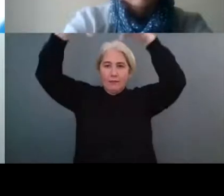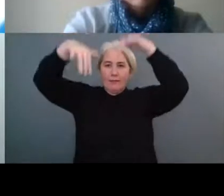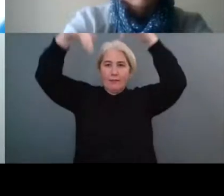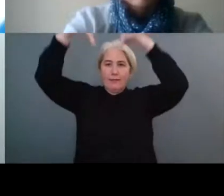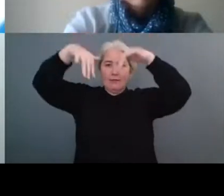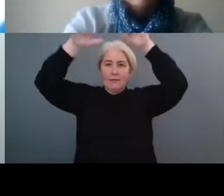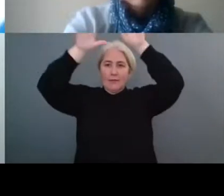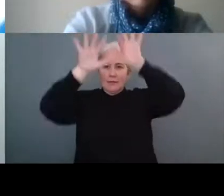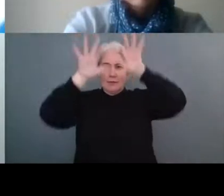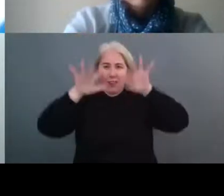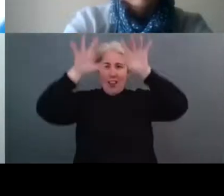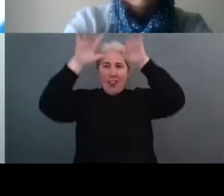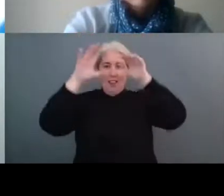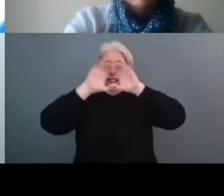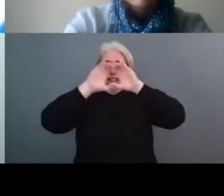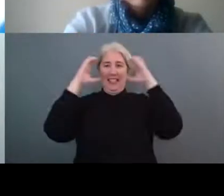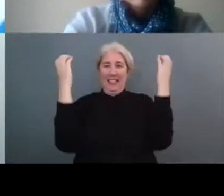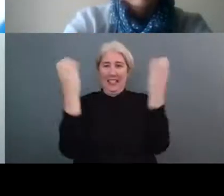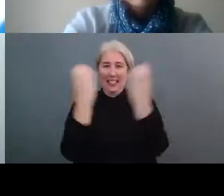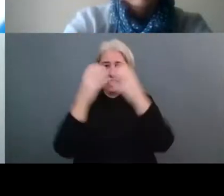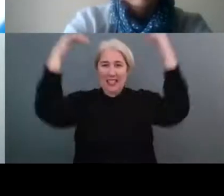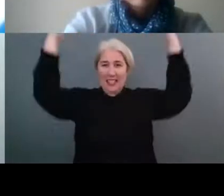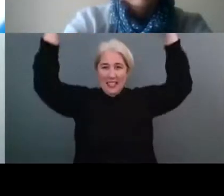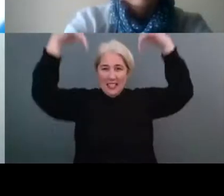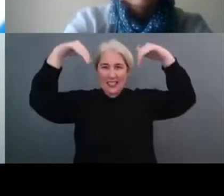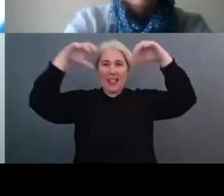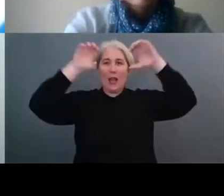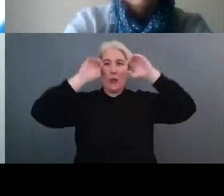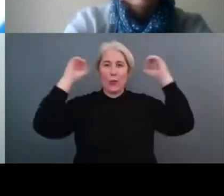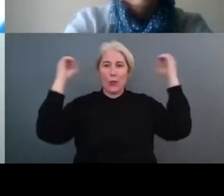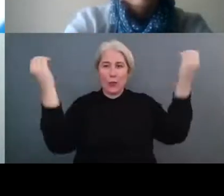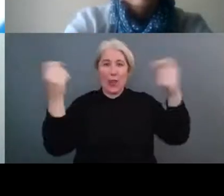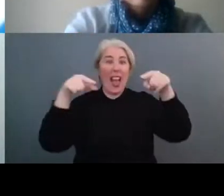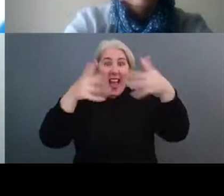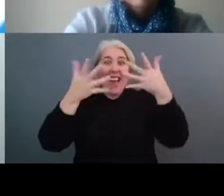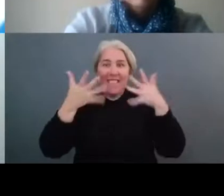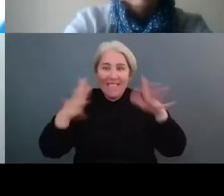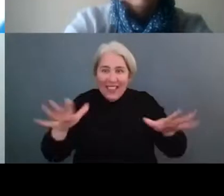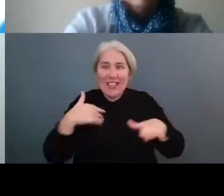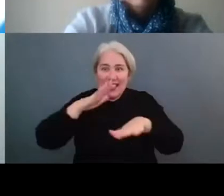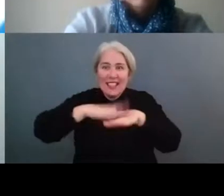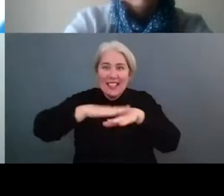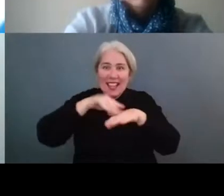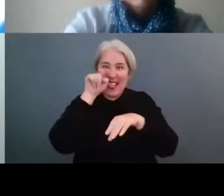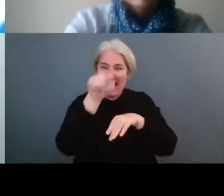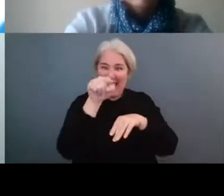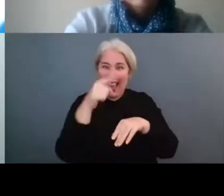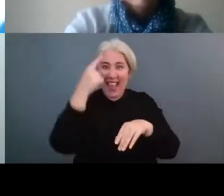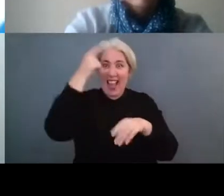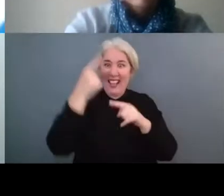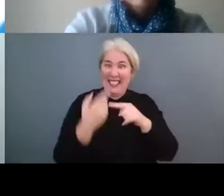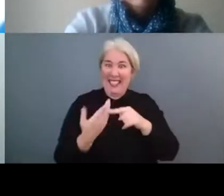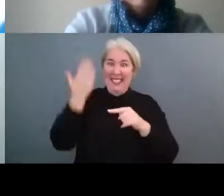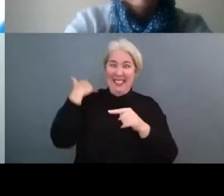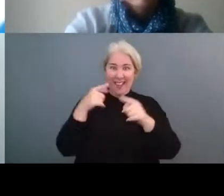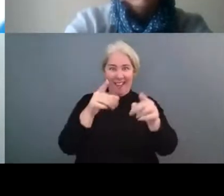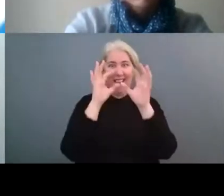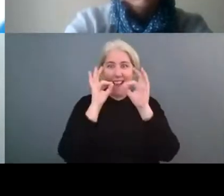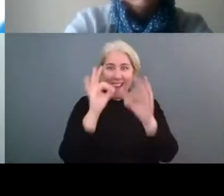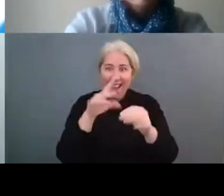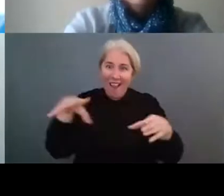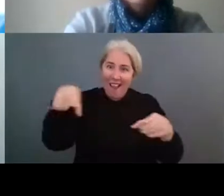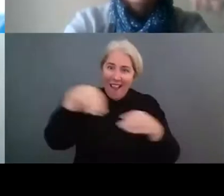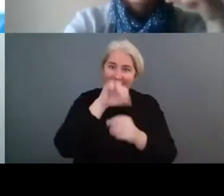roof of the stadium, that it seems to be That's the great. Largest. We talked about it. Talked about that a few minutes ago. That's great. Yes,